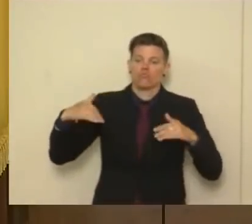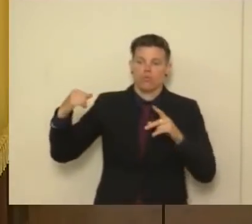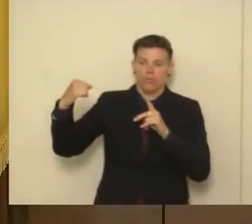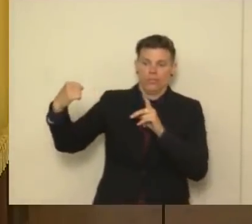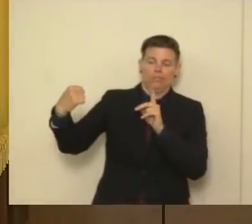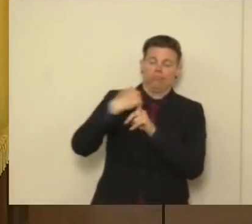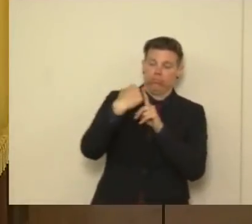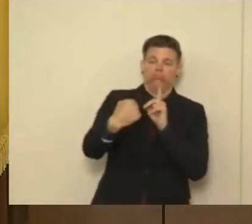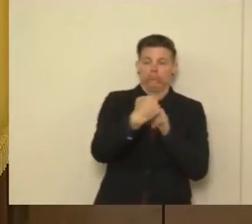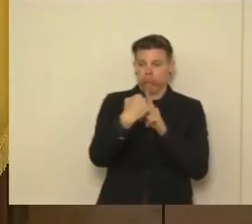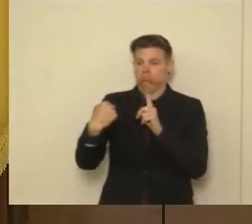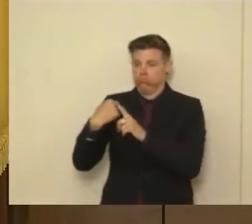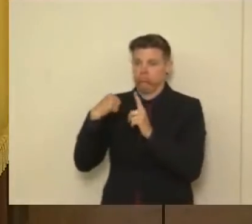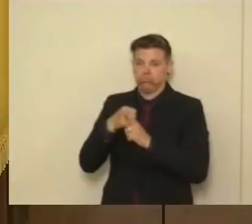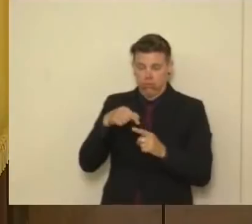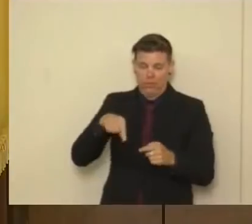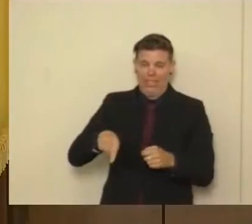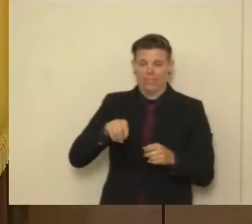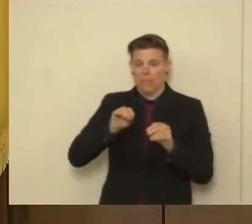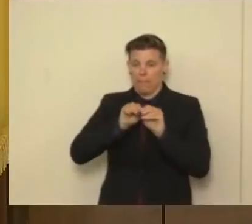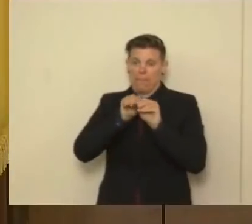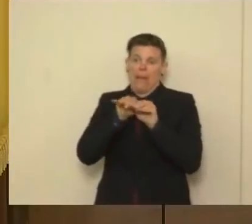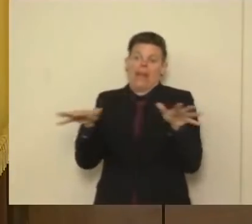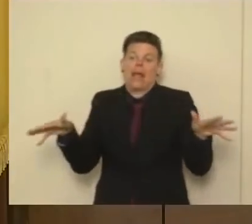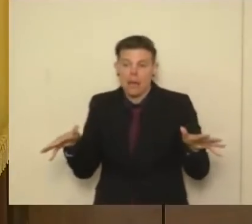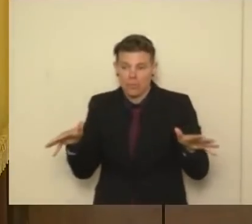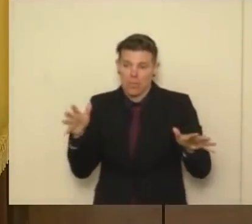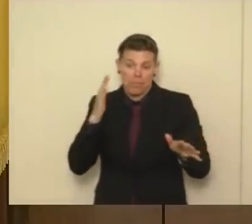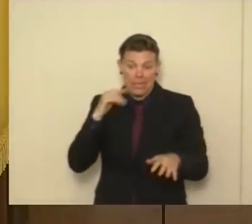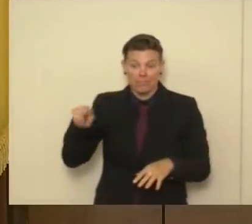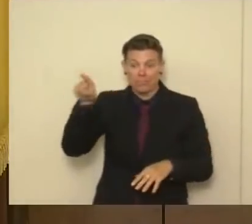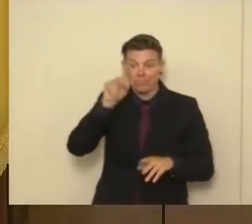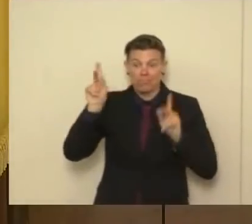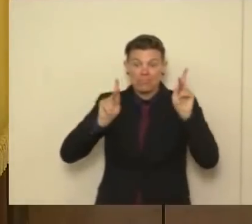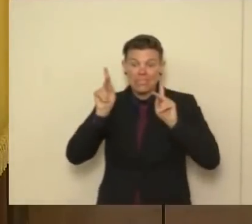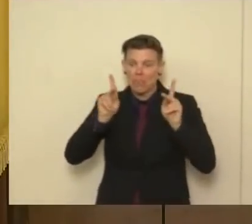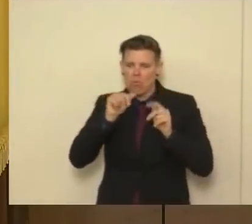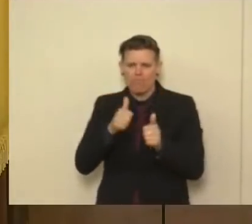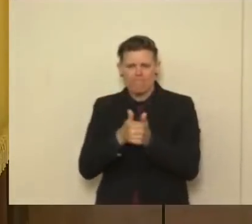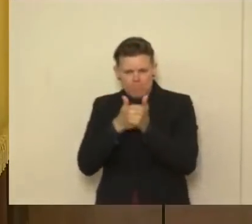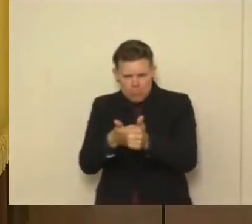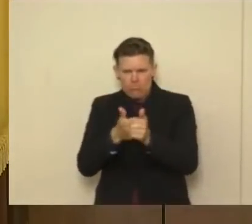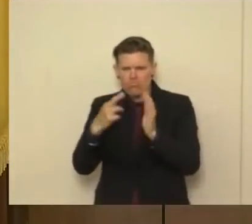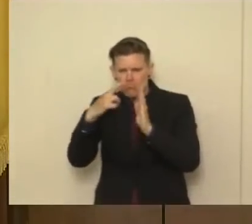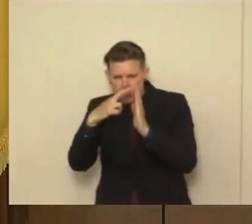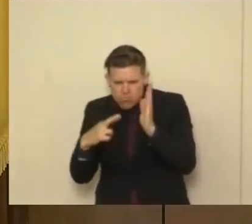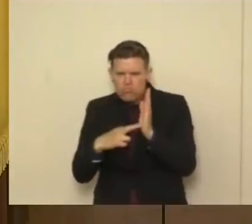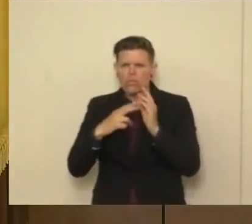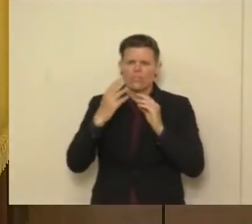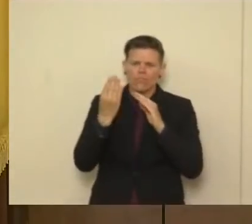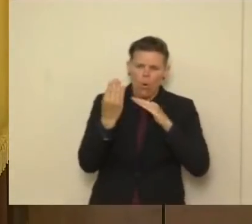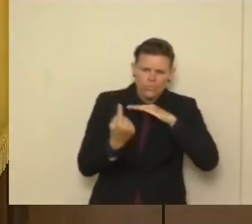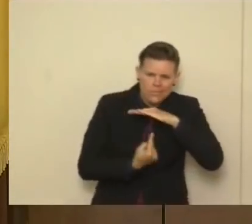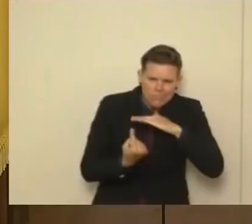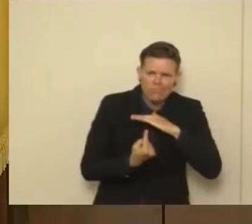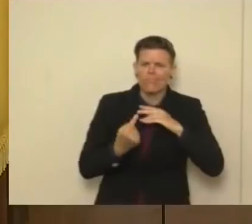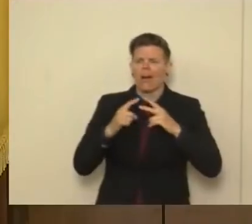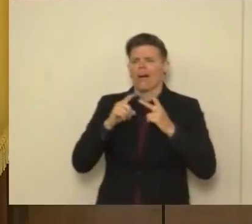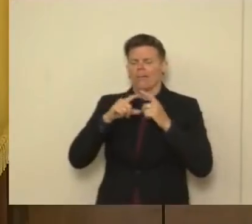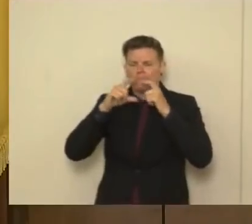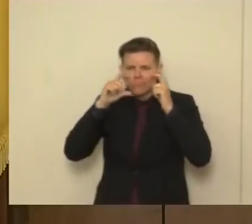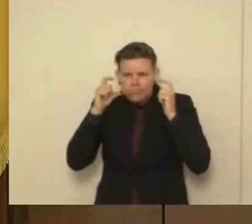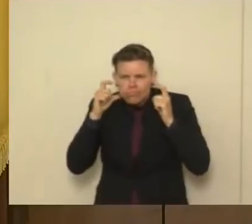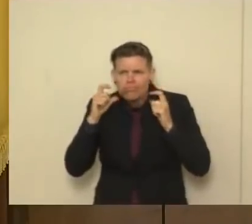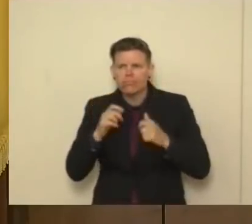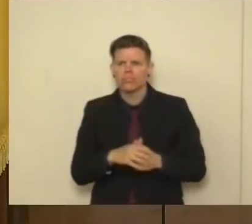yes, if we've got folks who aren't willing to do that quarantine, that becomes really problematic, particularly for our hotel